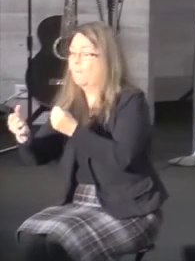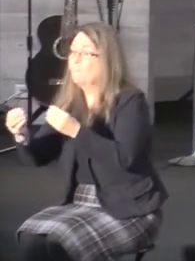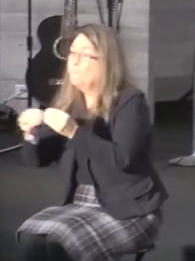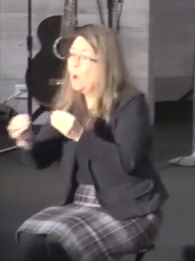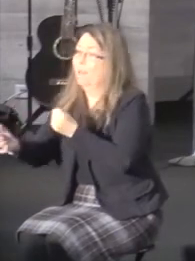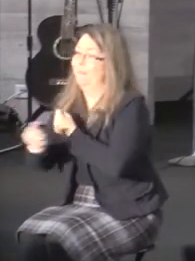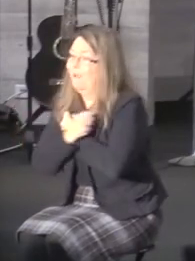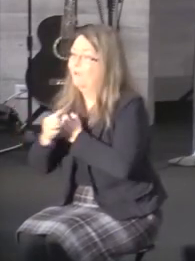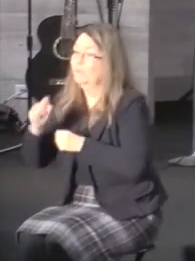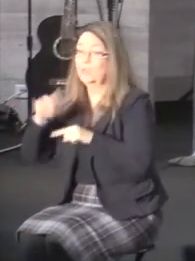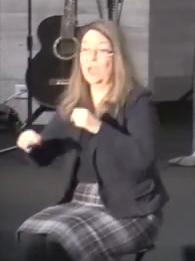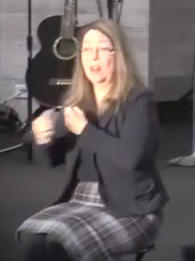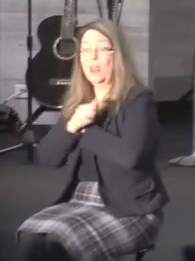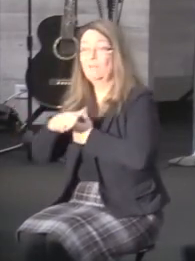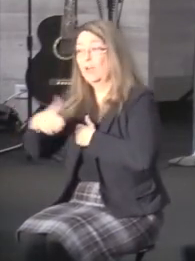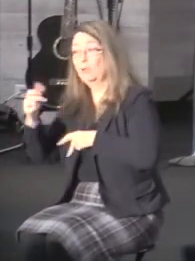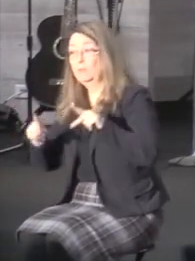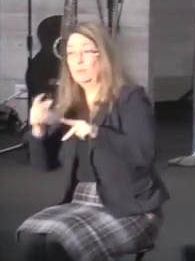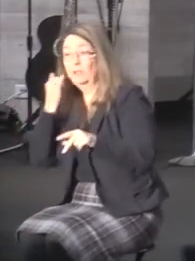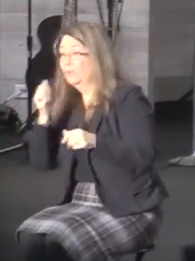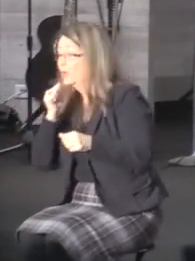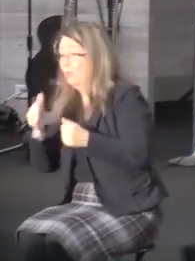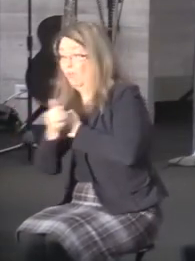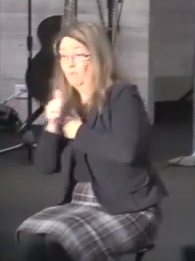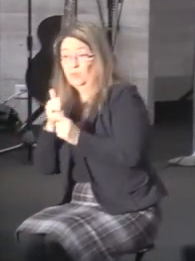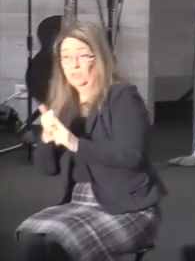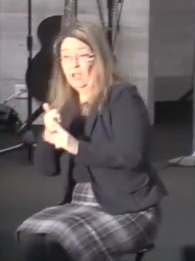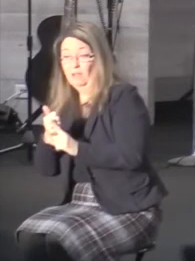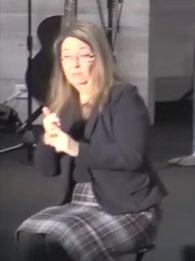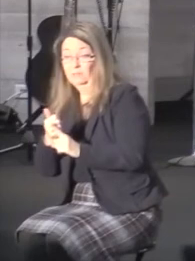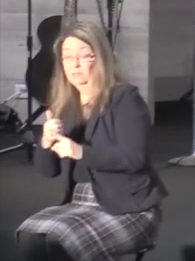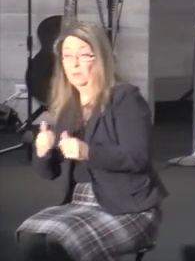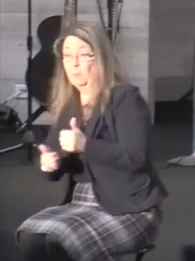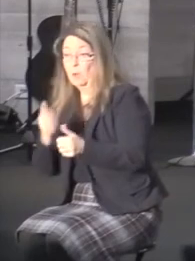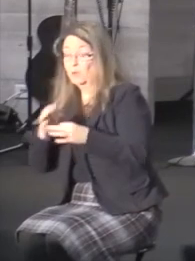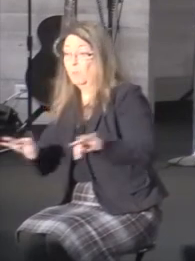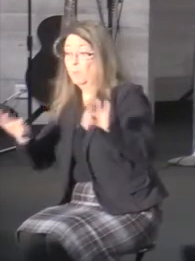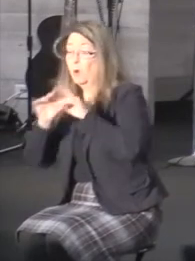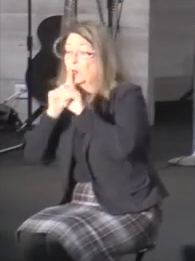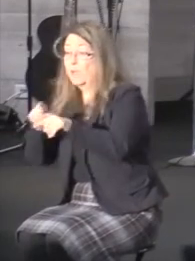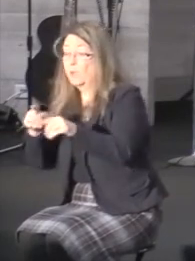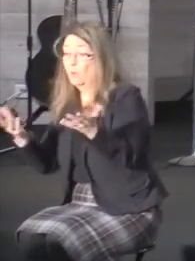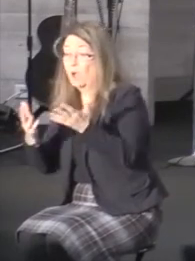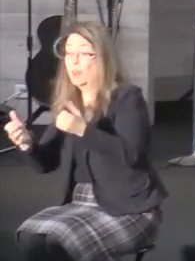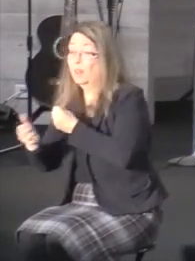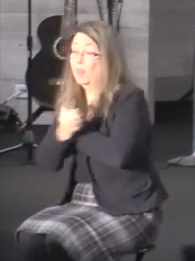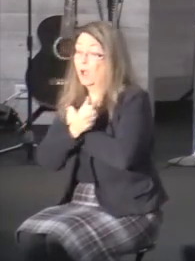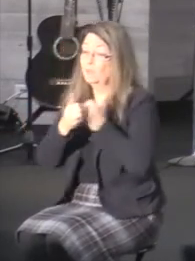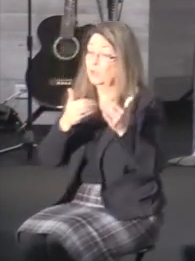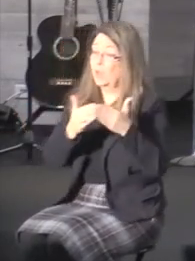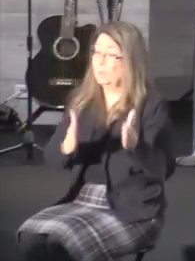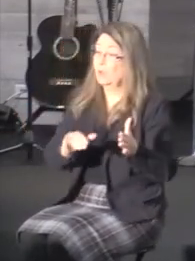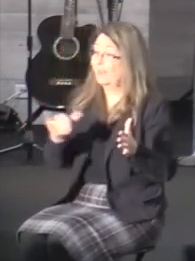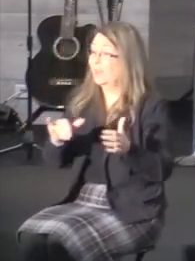You know, you can't love other people if you don't love yourself. What's the greatest commandment? Love your neighbor as you love